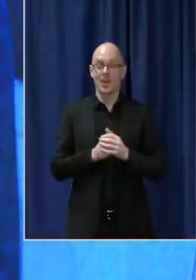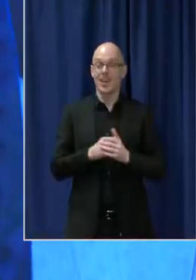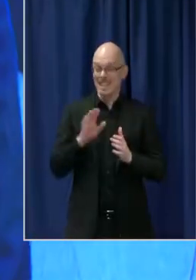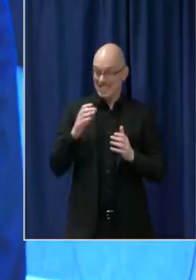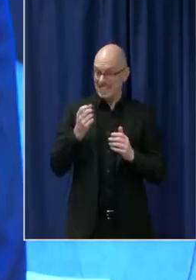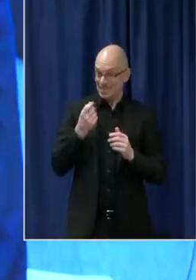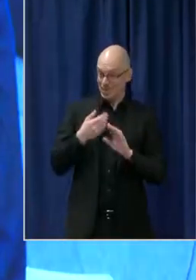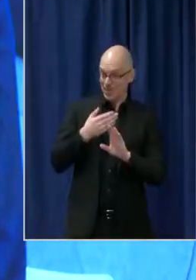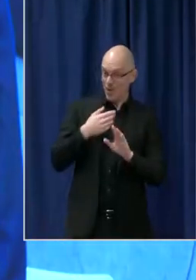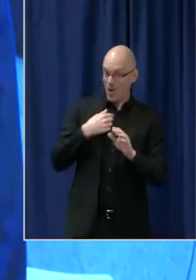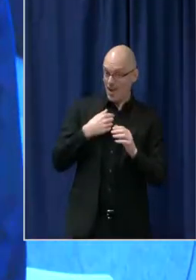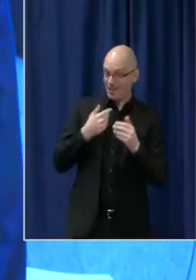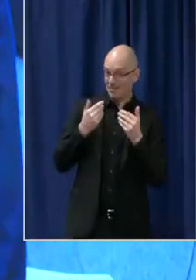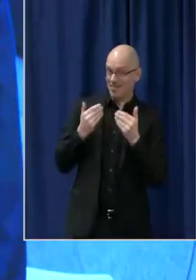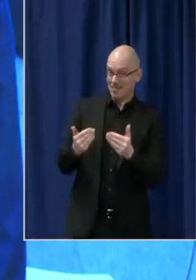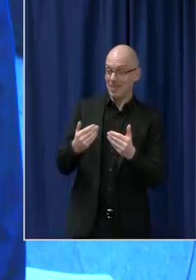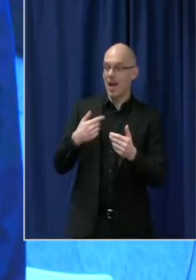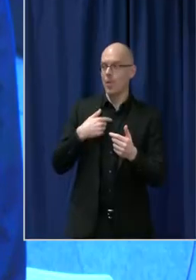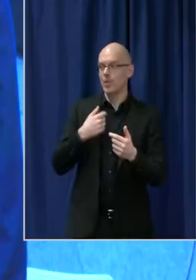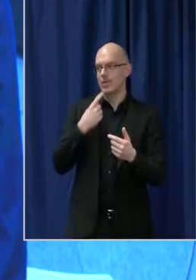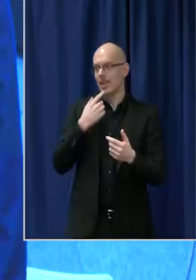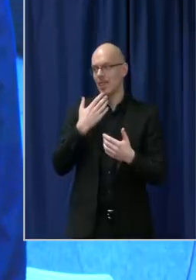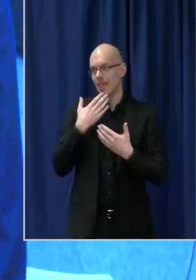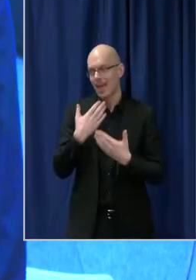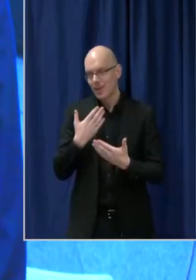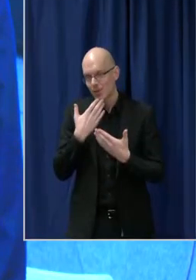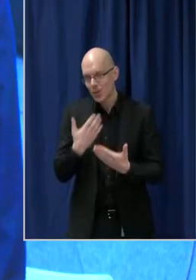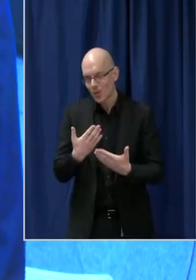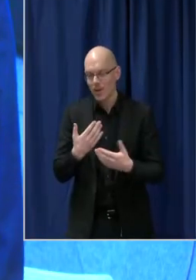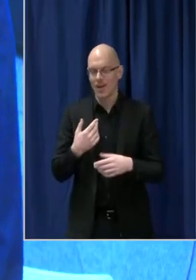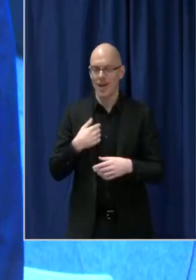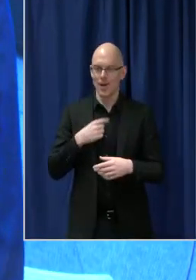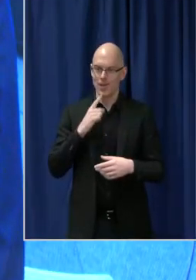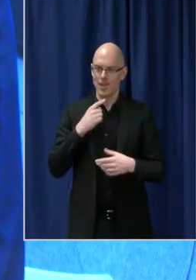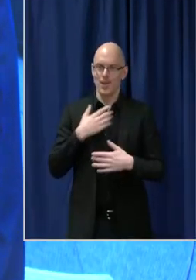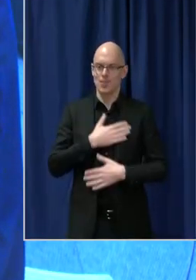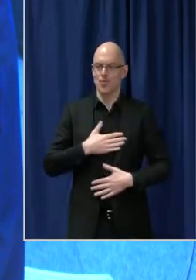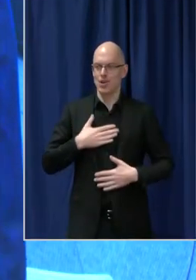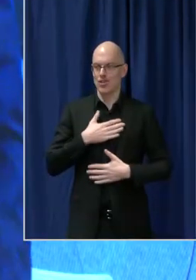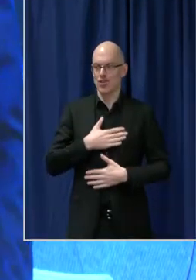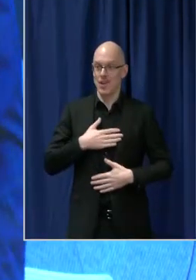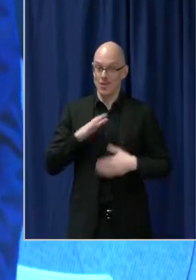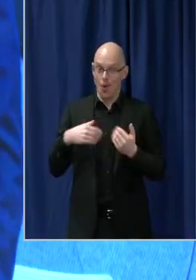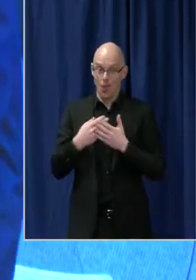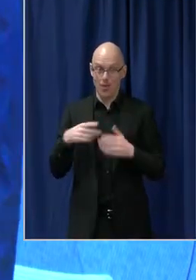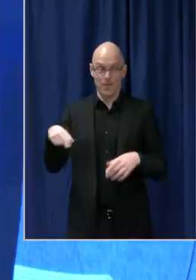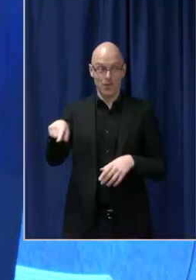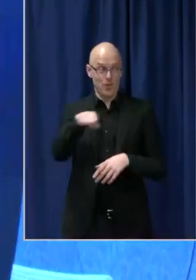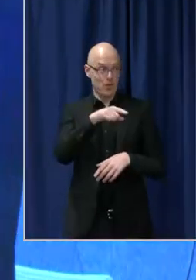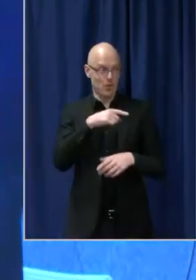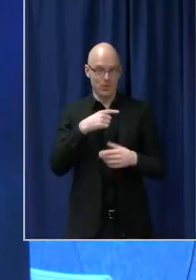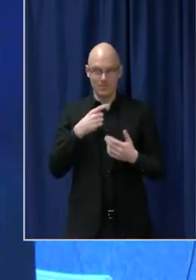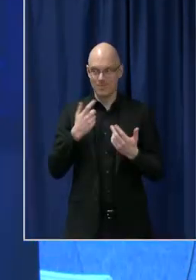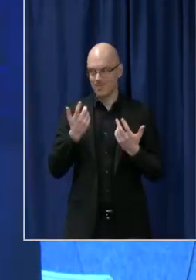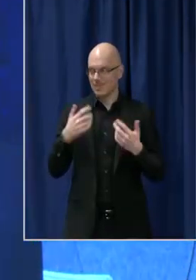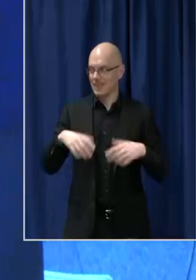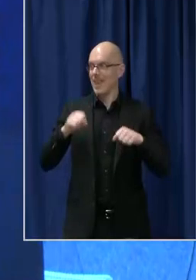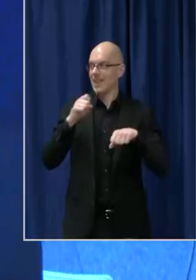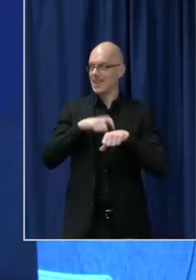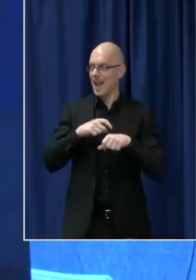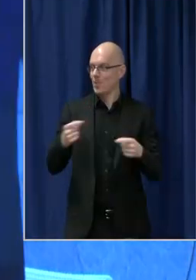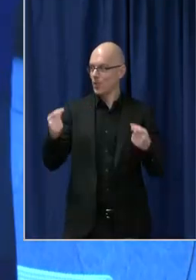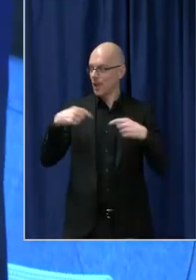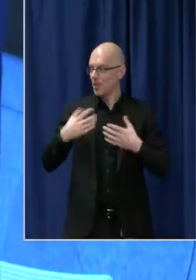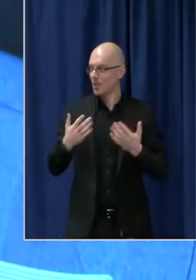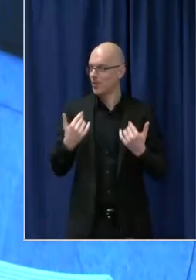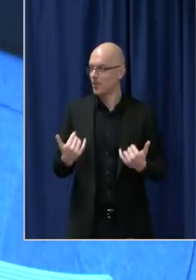want to express my gratitude and my appreciation for all of you for taking the time to be here today, but